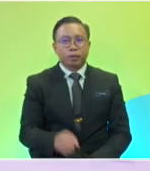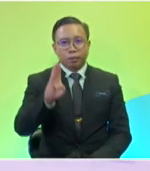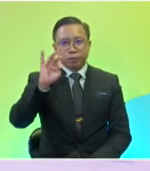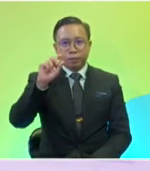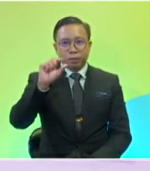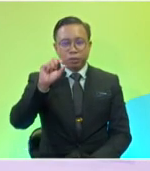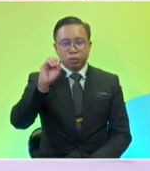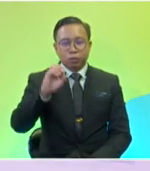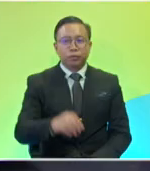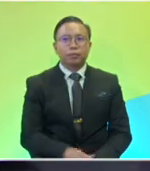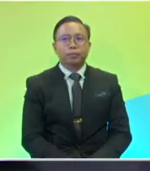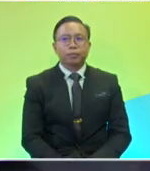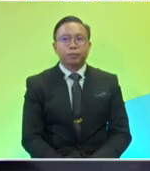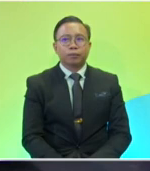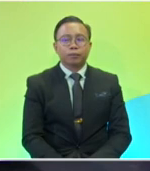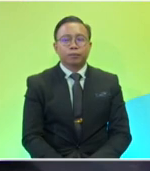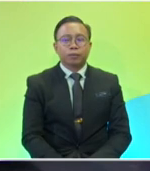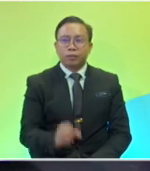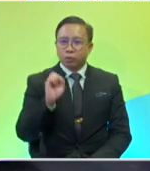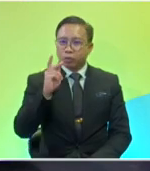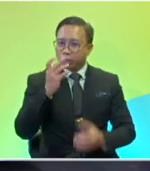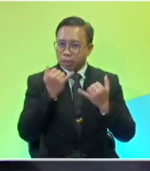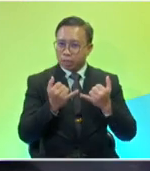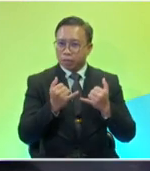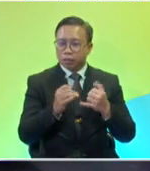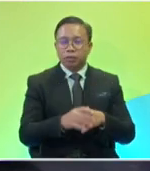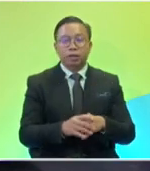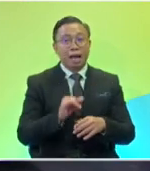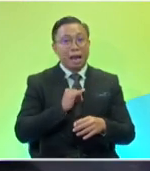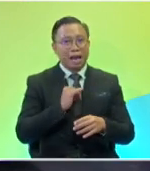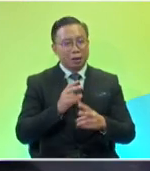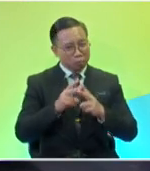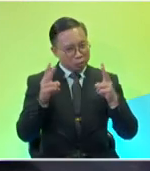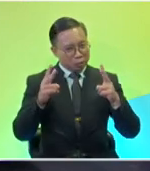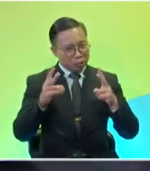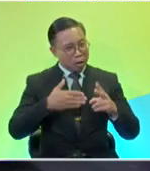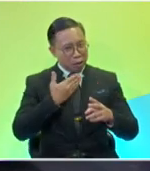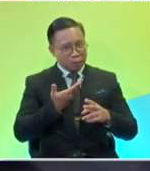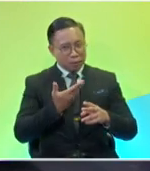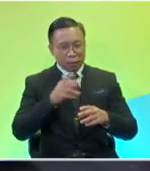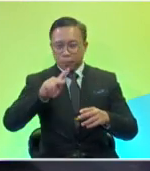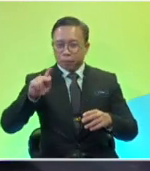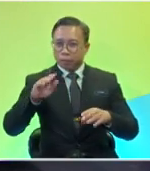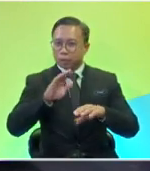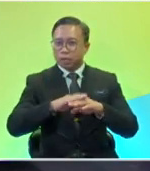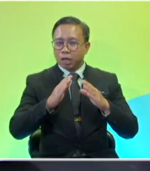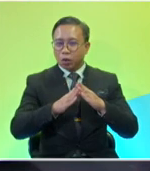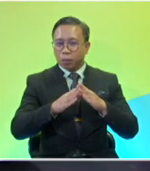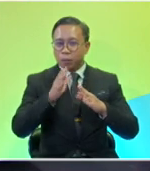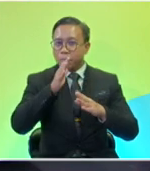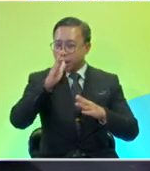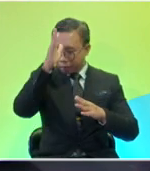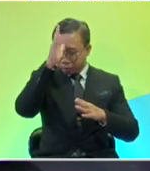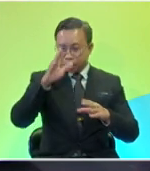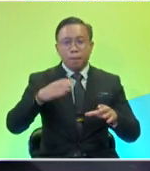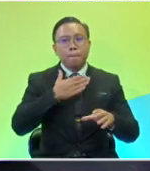Yeah, winner of the game. Okay. Okay, so I'm excited to play the game. People at home and parents, please...